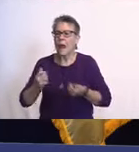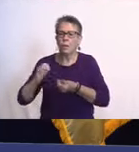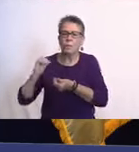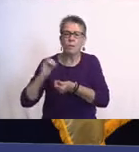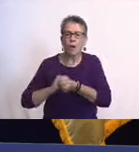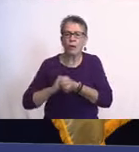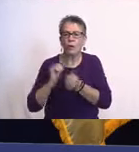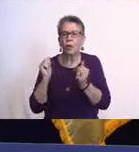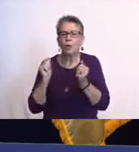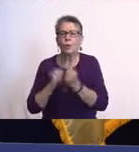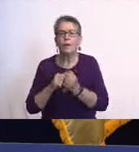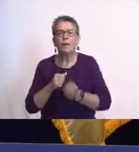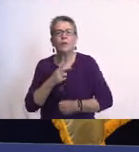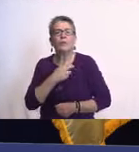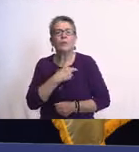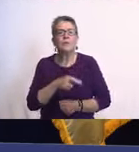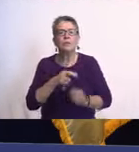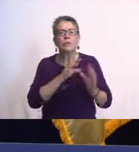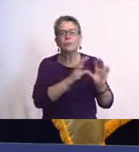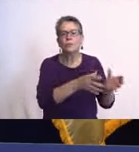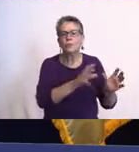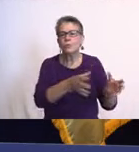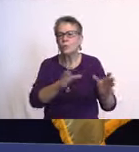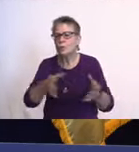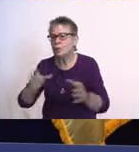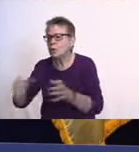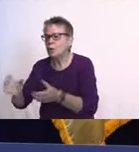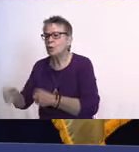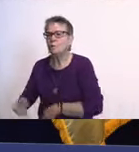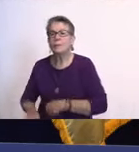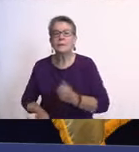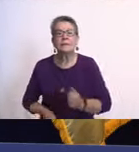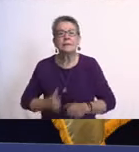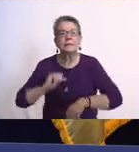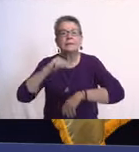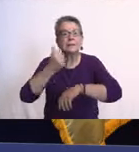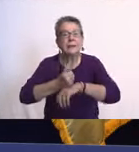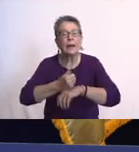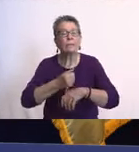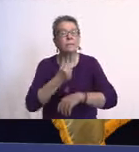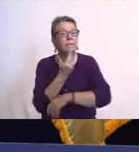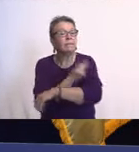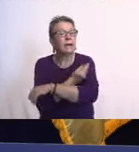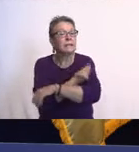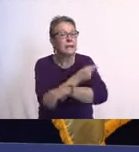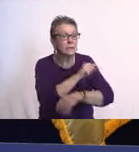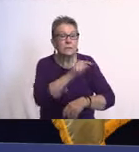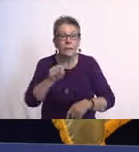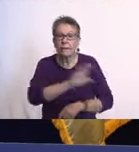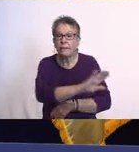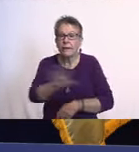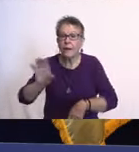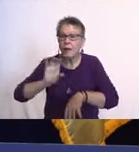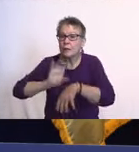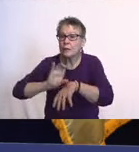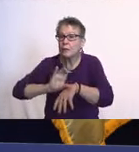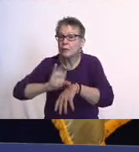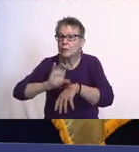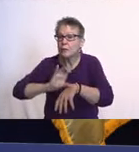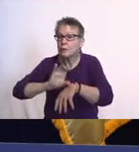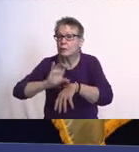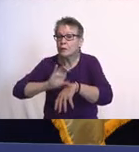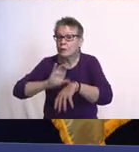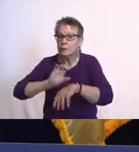like the parish of Our Lady of Angels here in Trenton, and other community gathering sites like the Country Club in